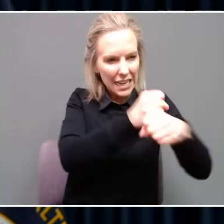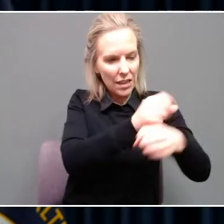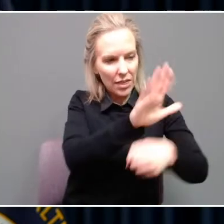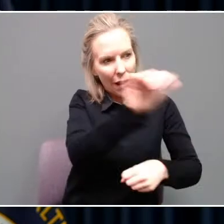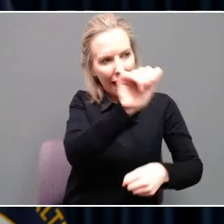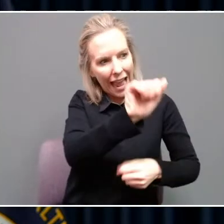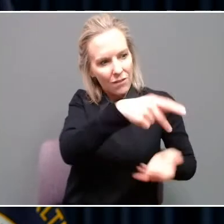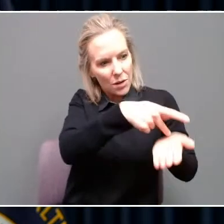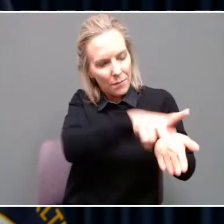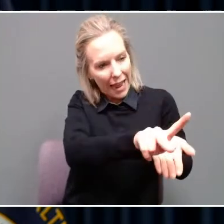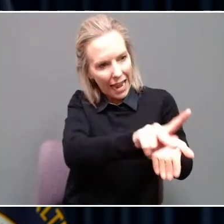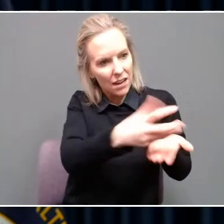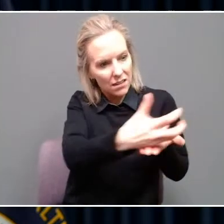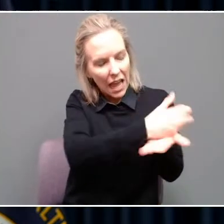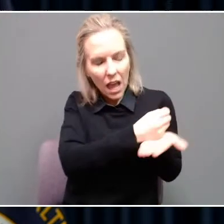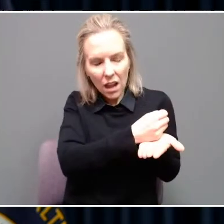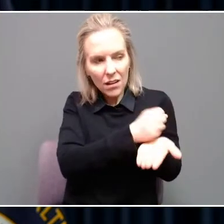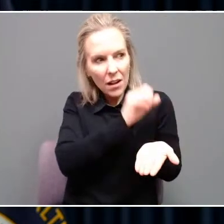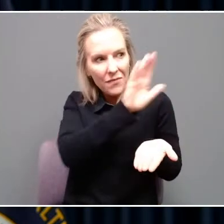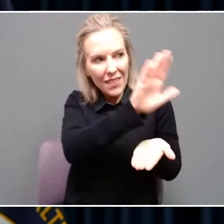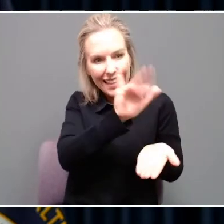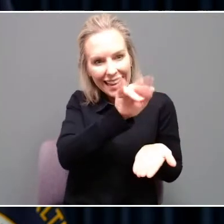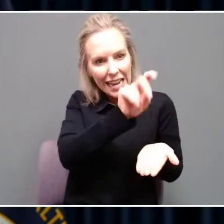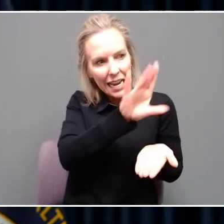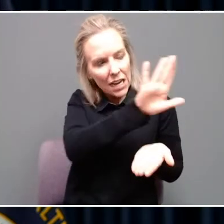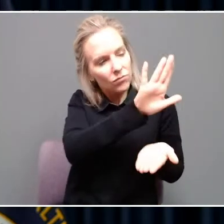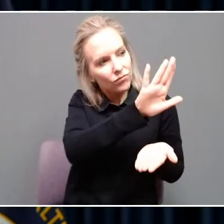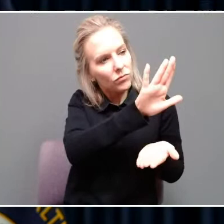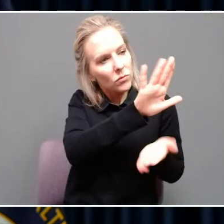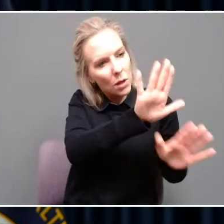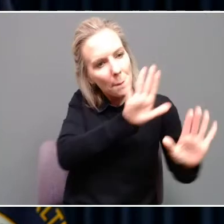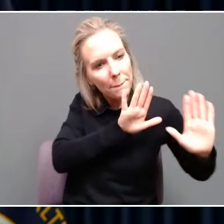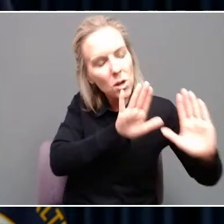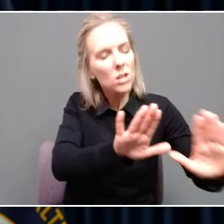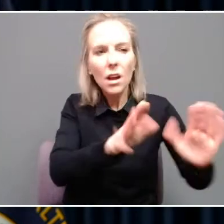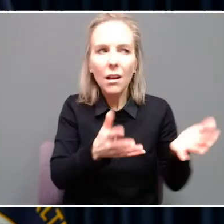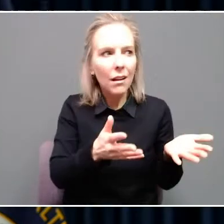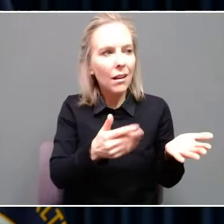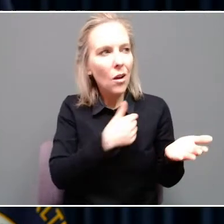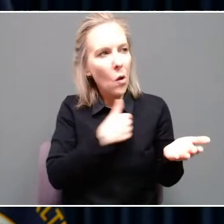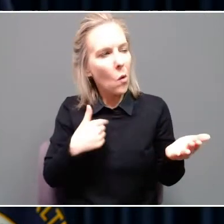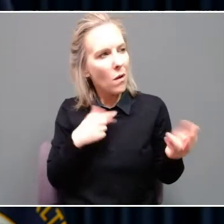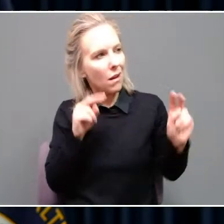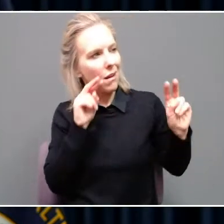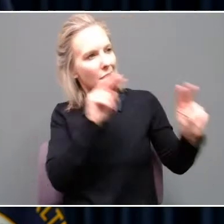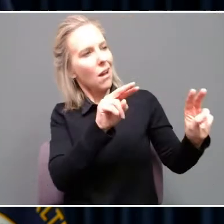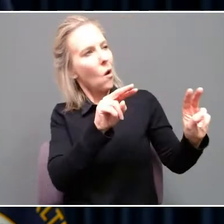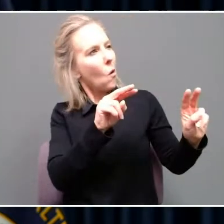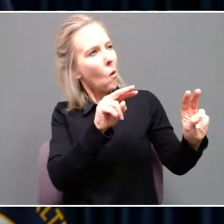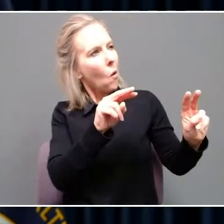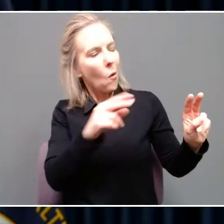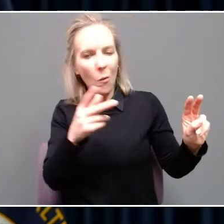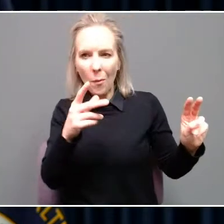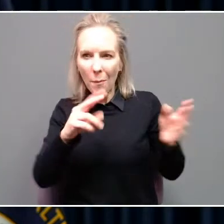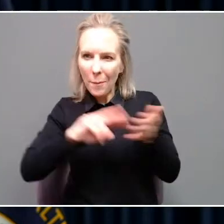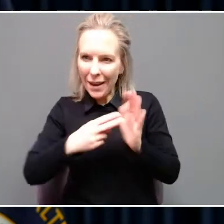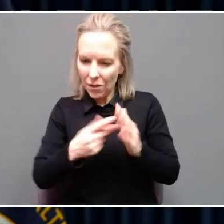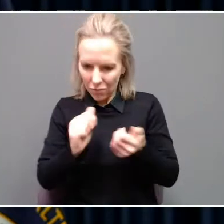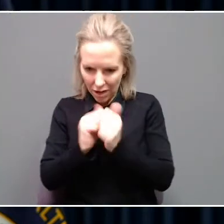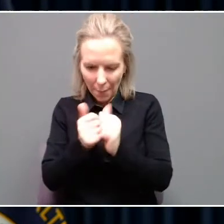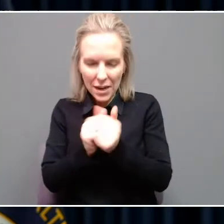his key pushes. I mean, it's necessary for competition now. Yesterday, we were in